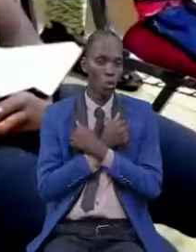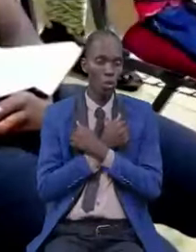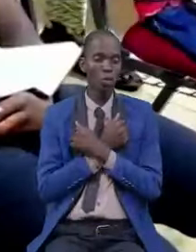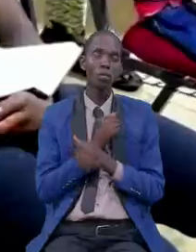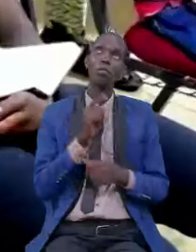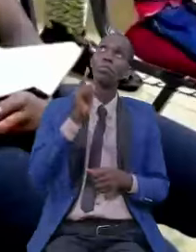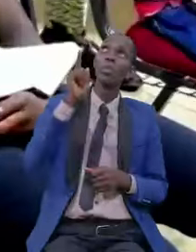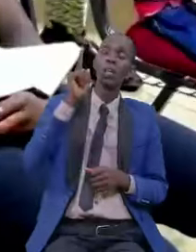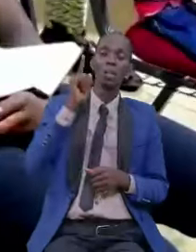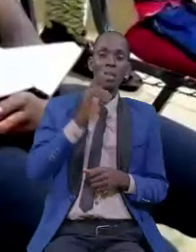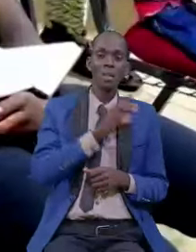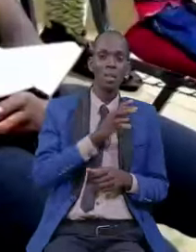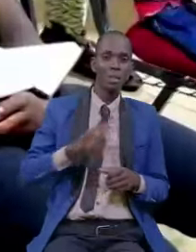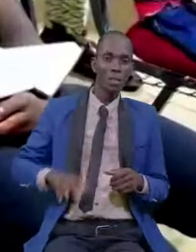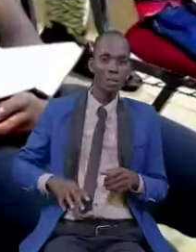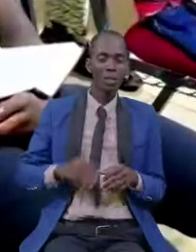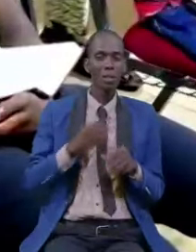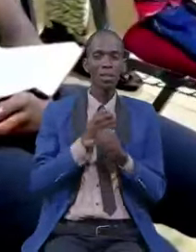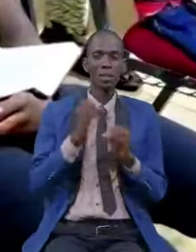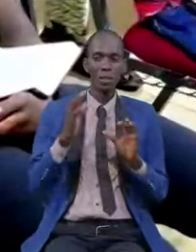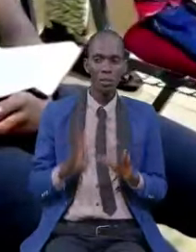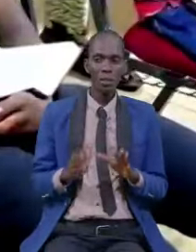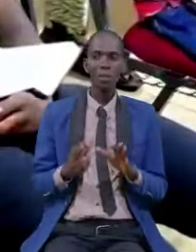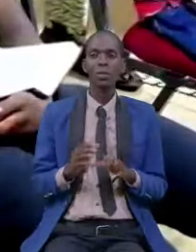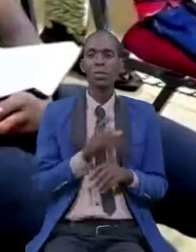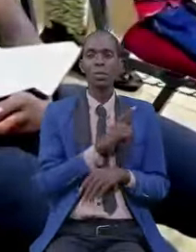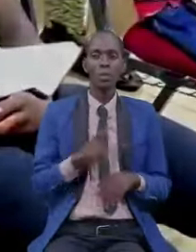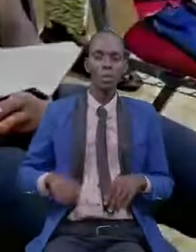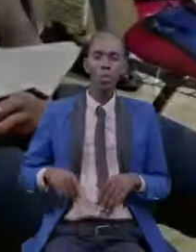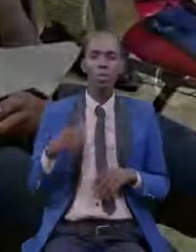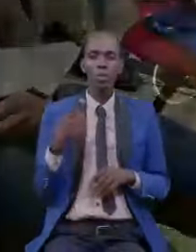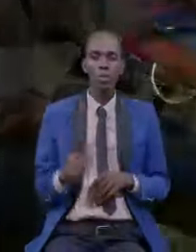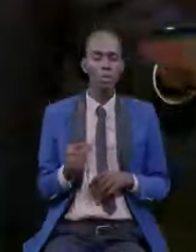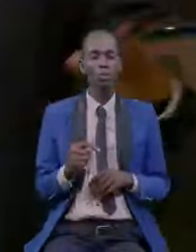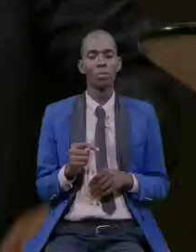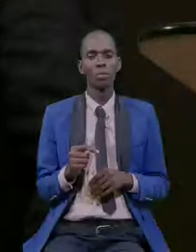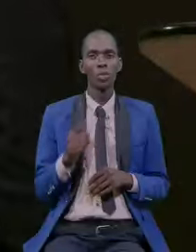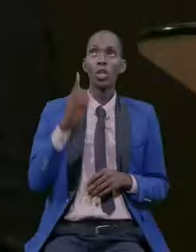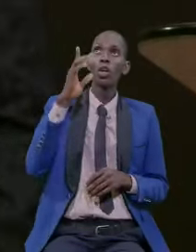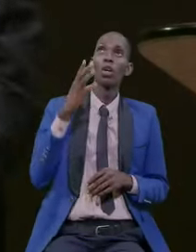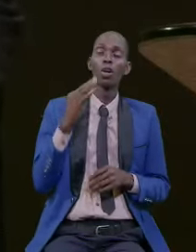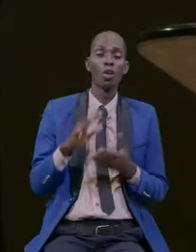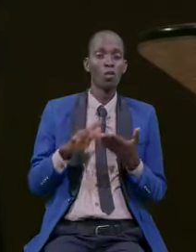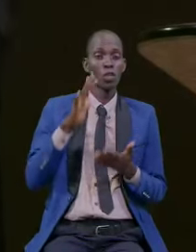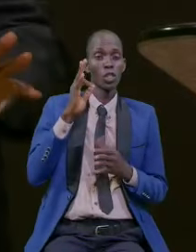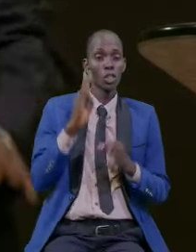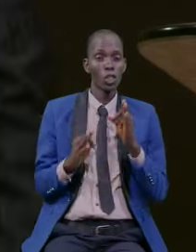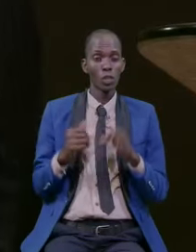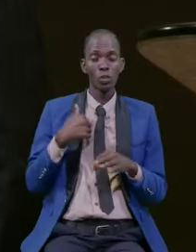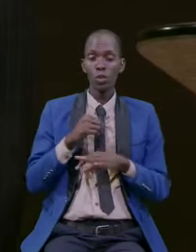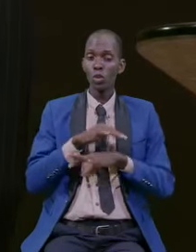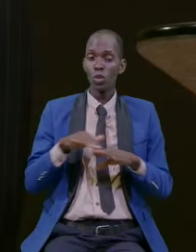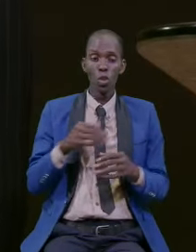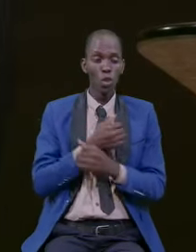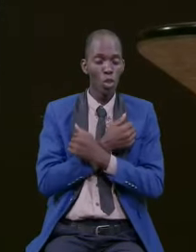Savior, Lord, the Lord of glory, if we don't love him above everything,